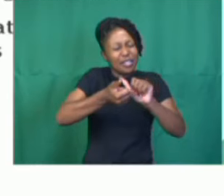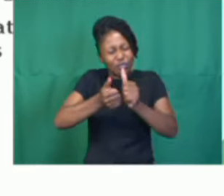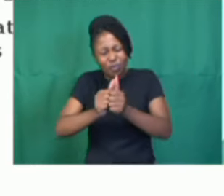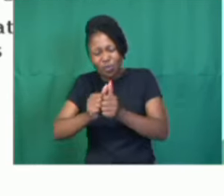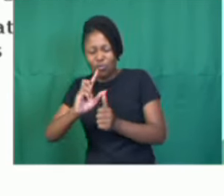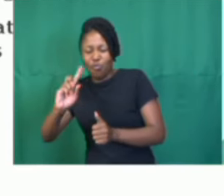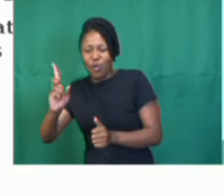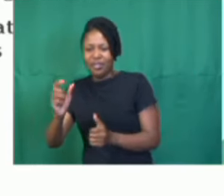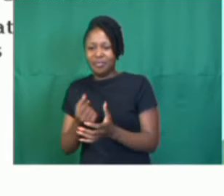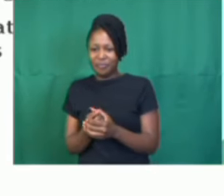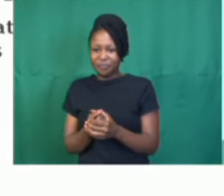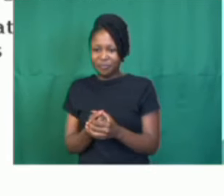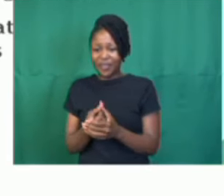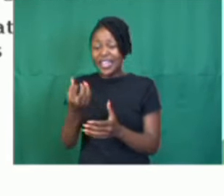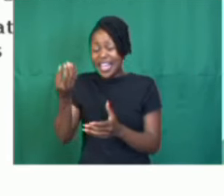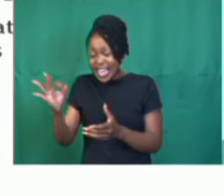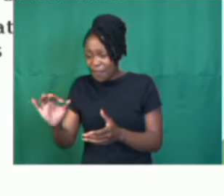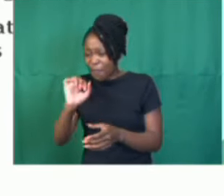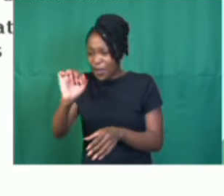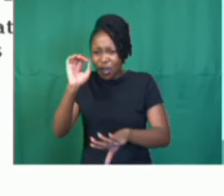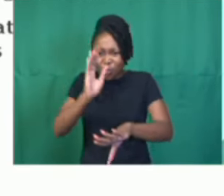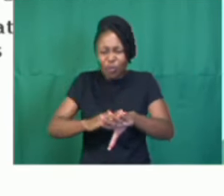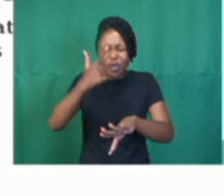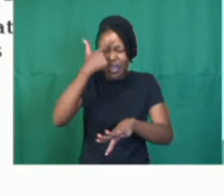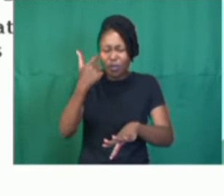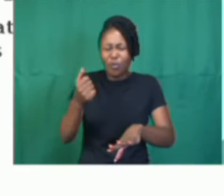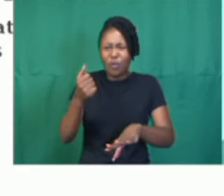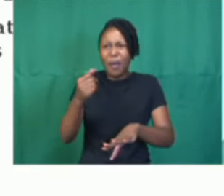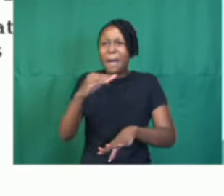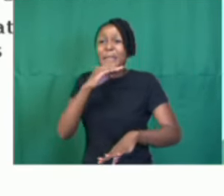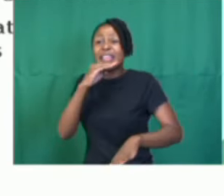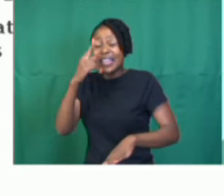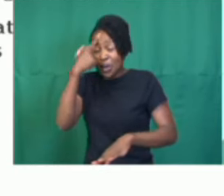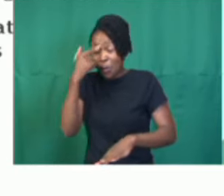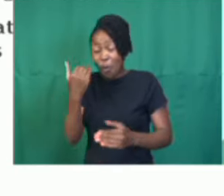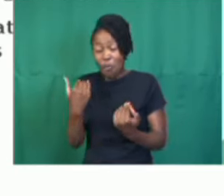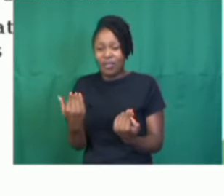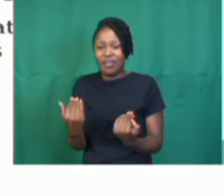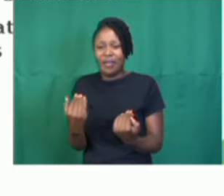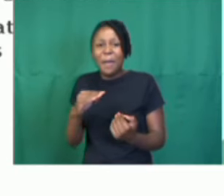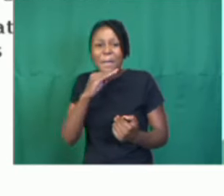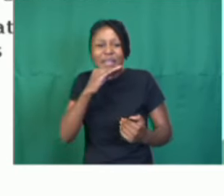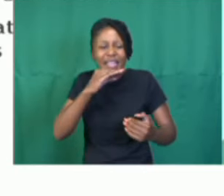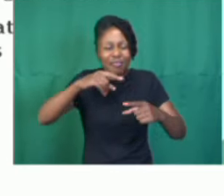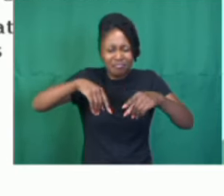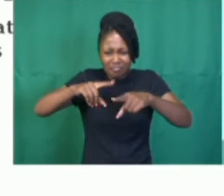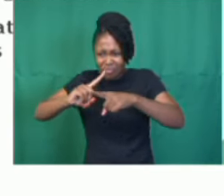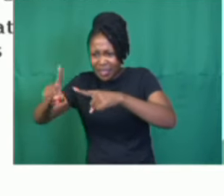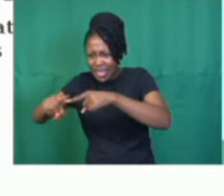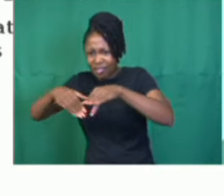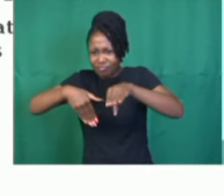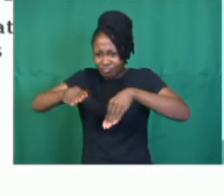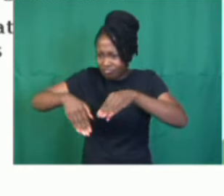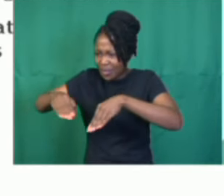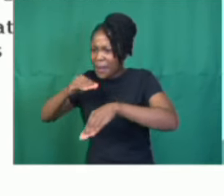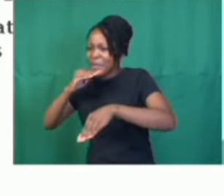two obstacles are, now we know what these two obstacles are because they are playing soccer. You can easily guess